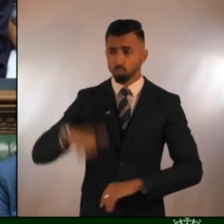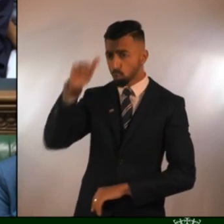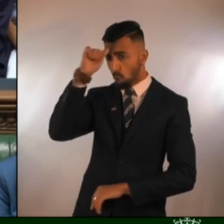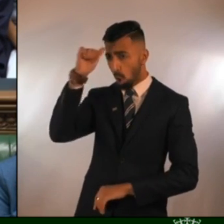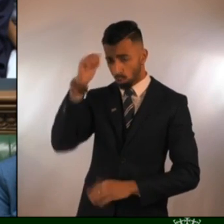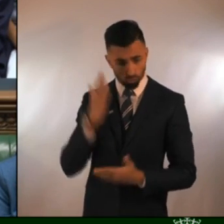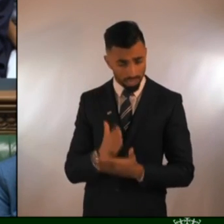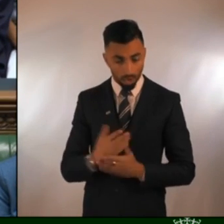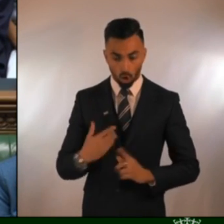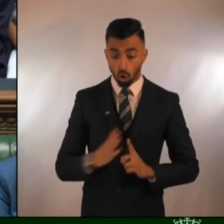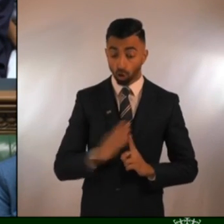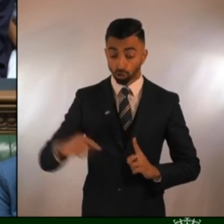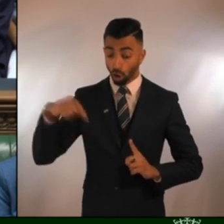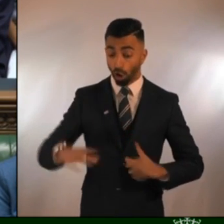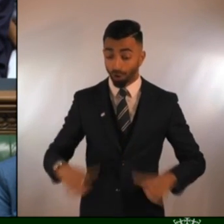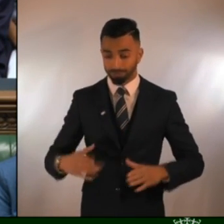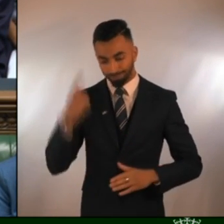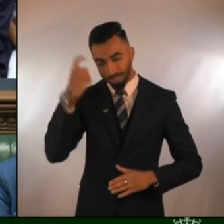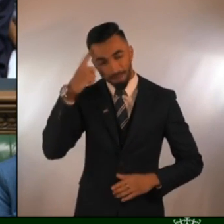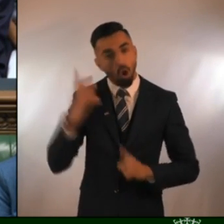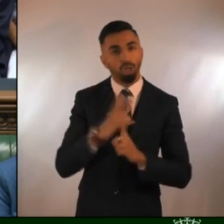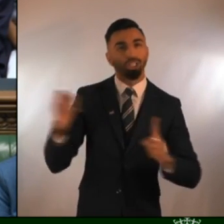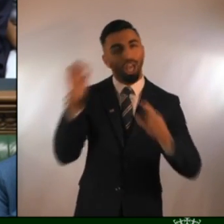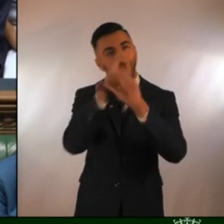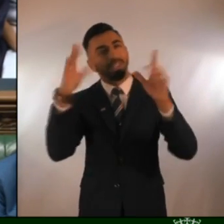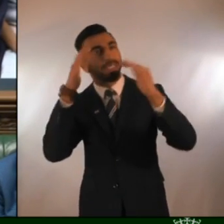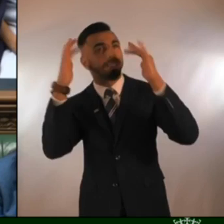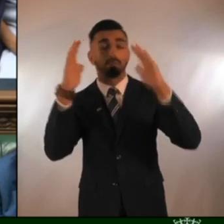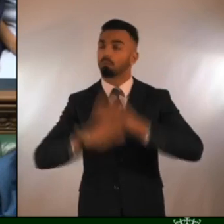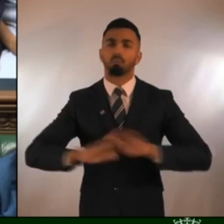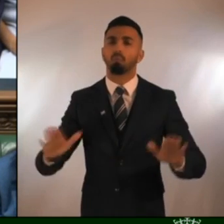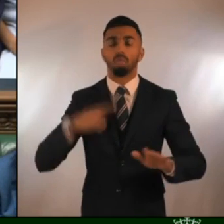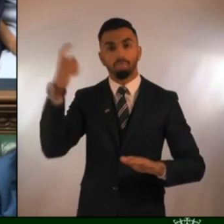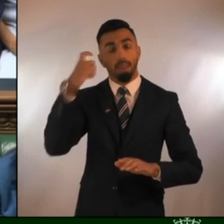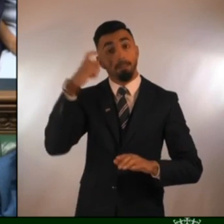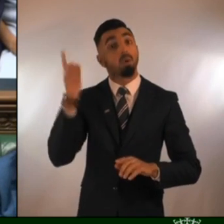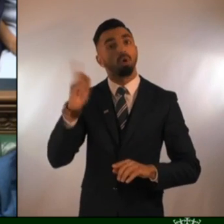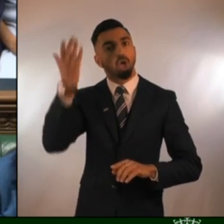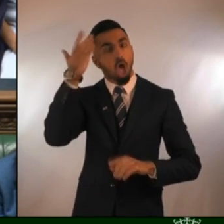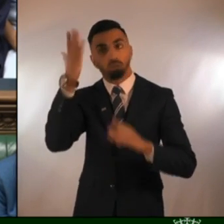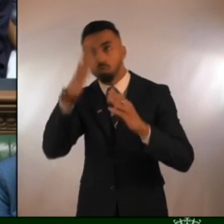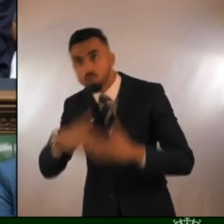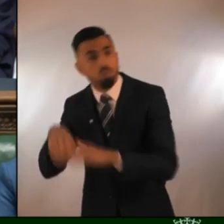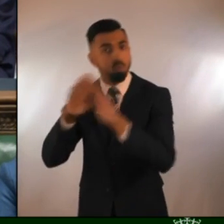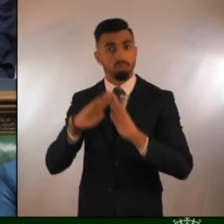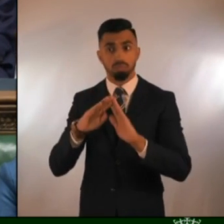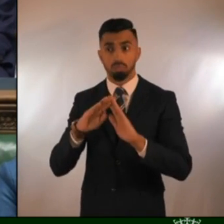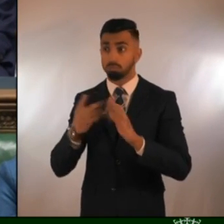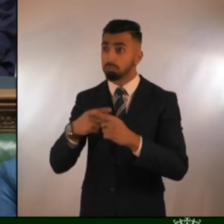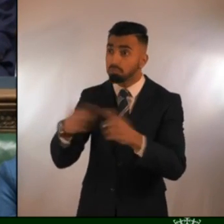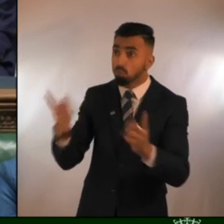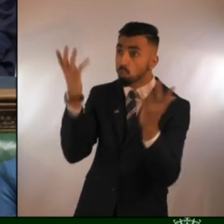party. We will do right by you and your family, and I know I will have the support of the whole House as I say that.